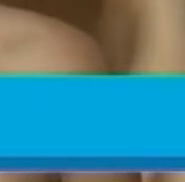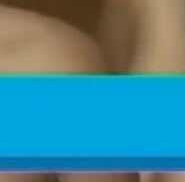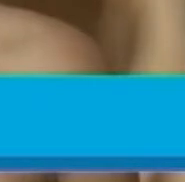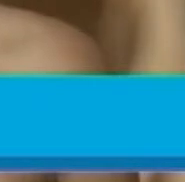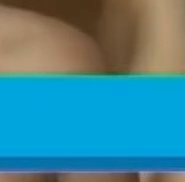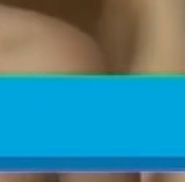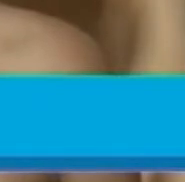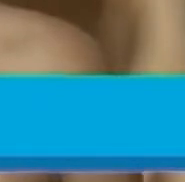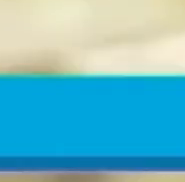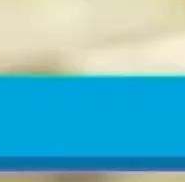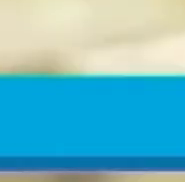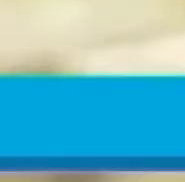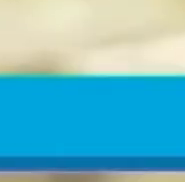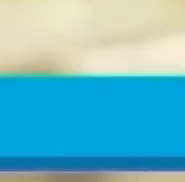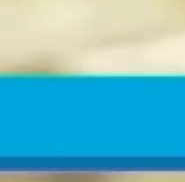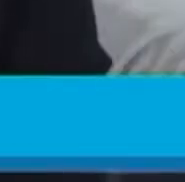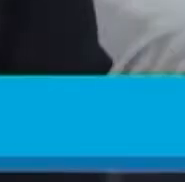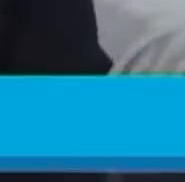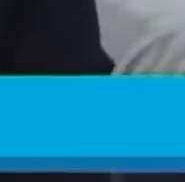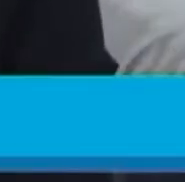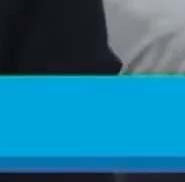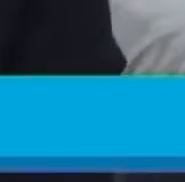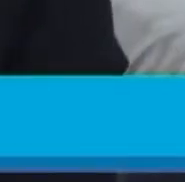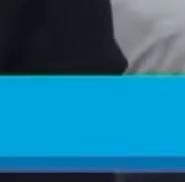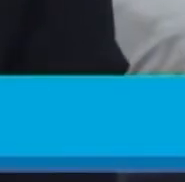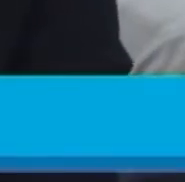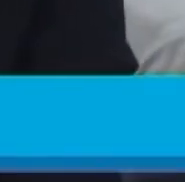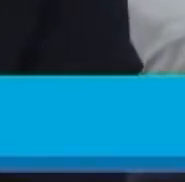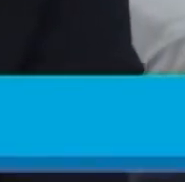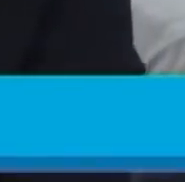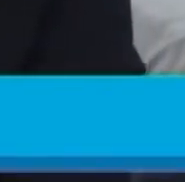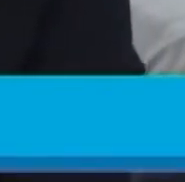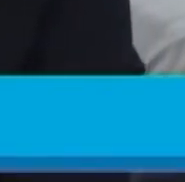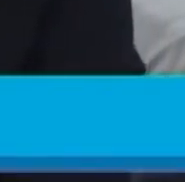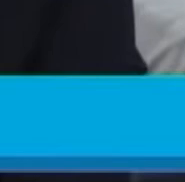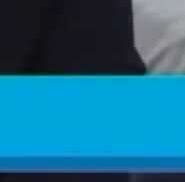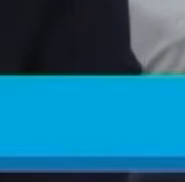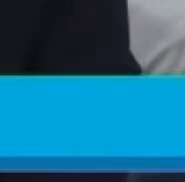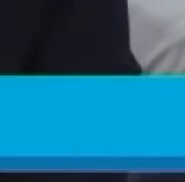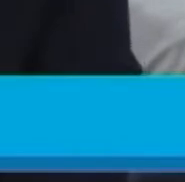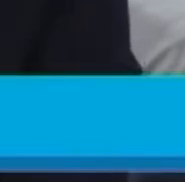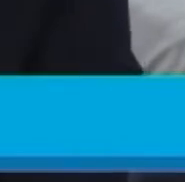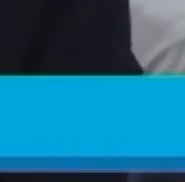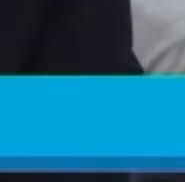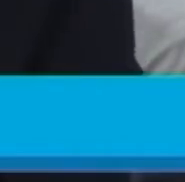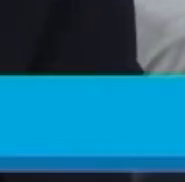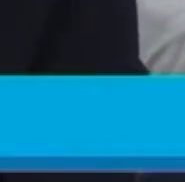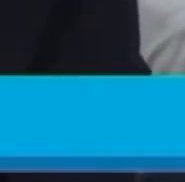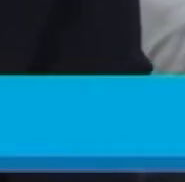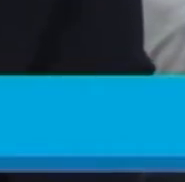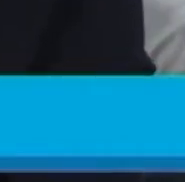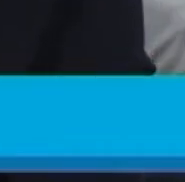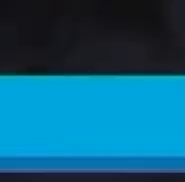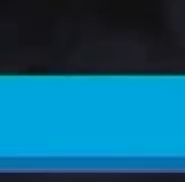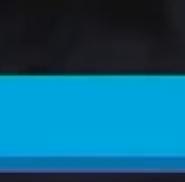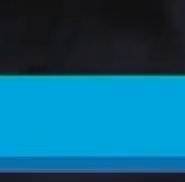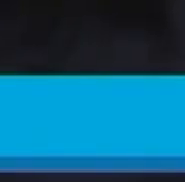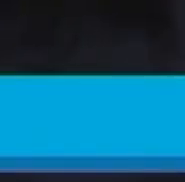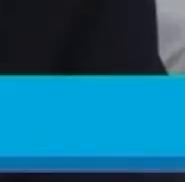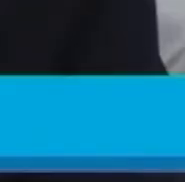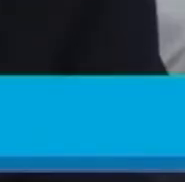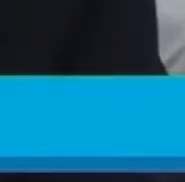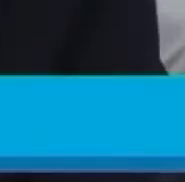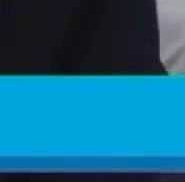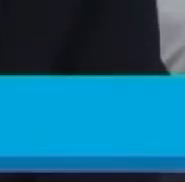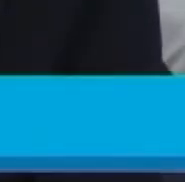judged by society. I've never seen him this upset. Holed up in his office for like the past 2 days. Watch